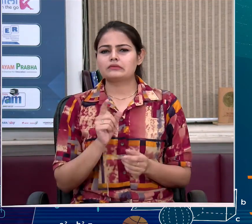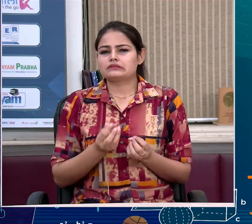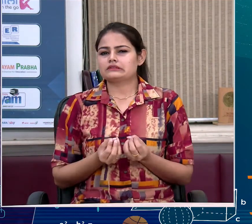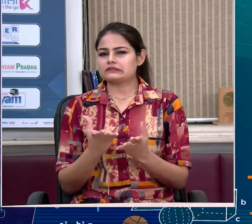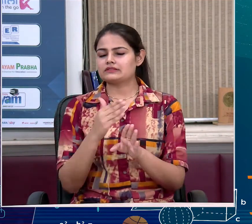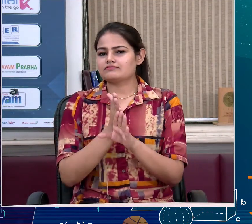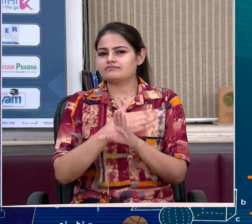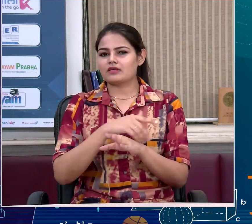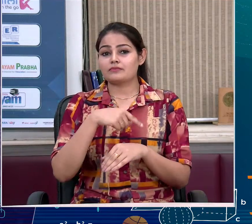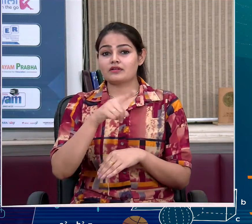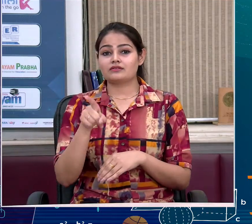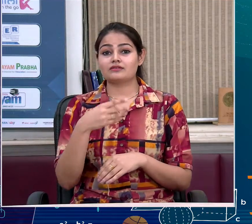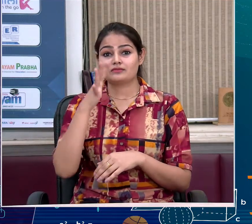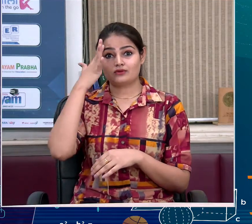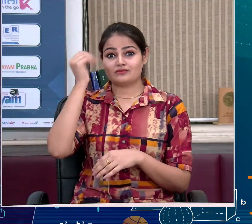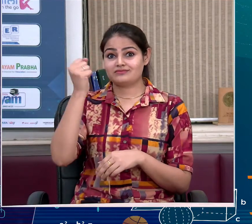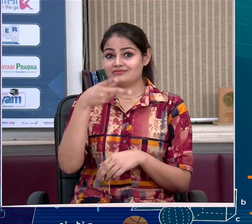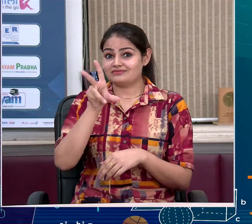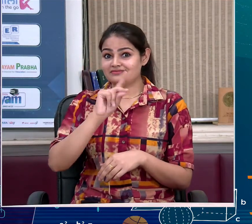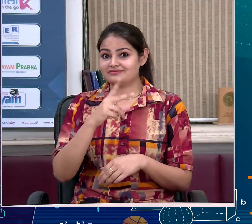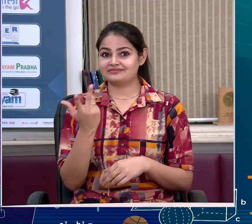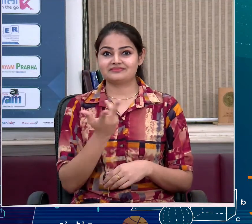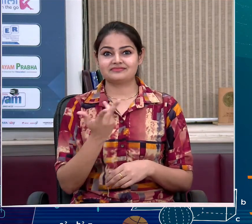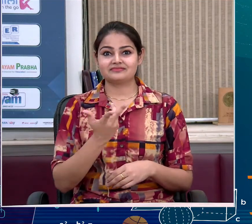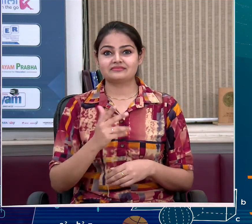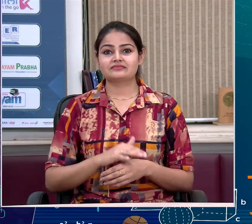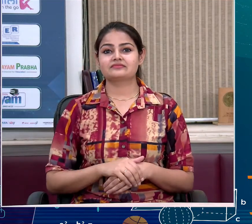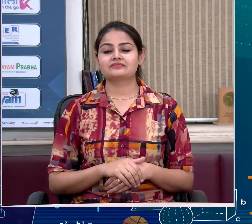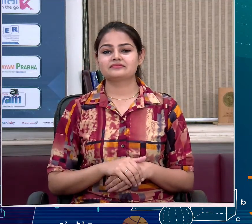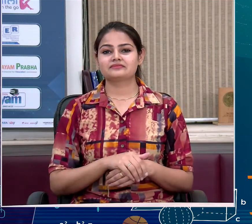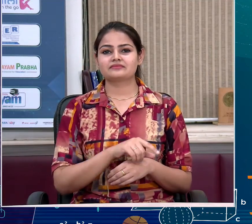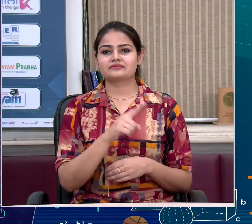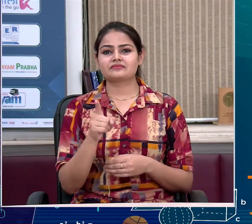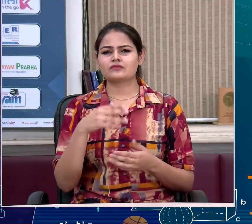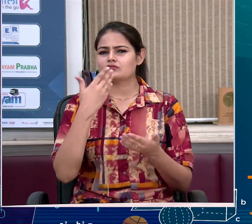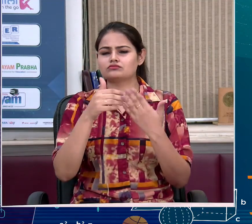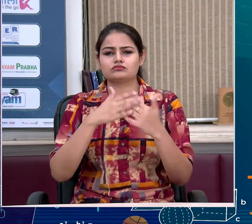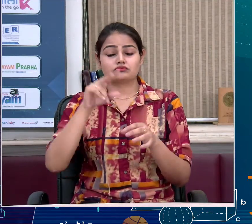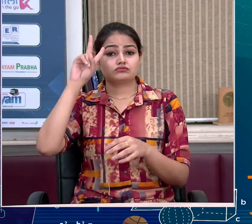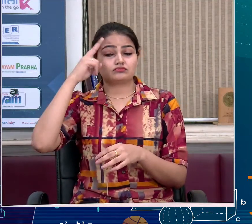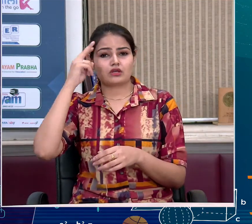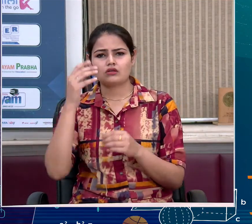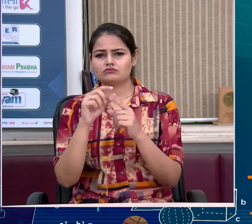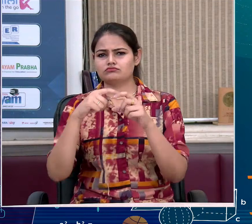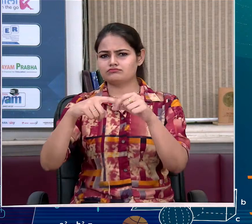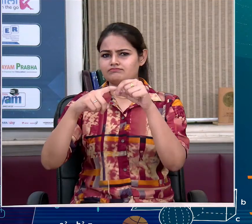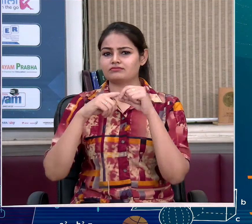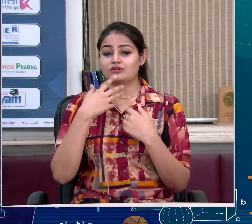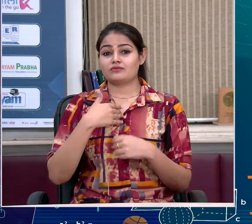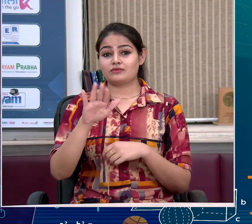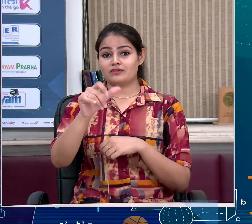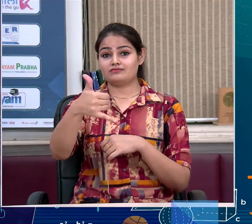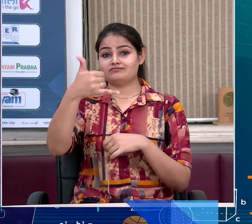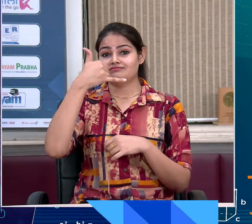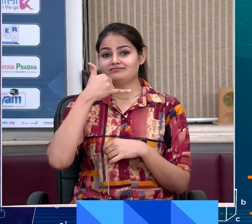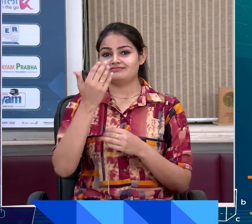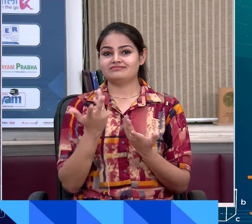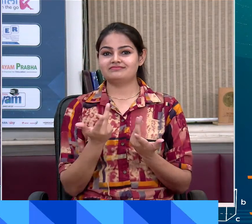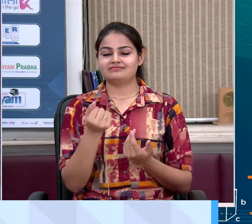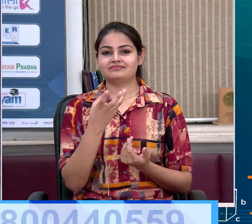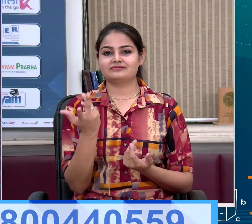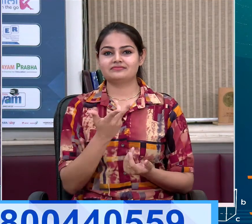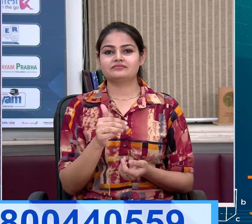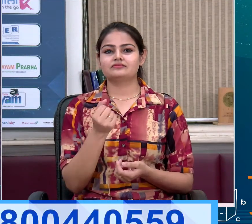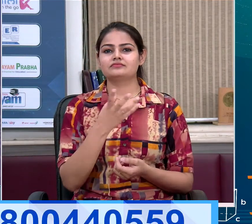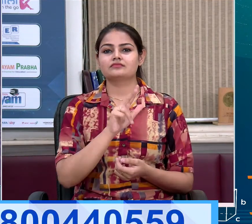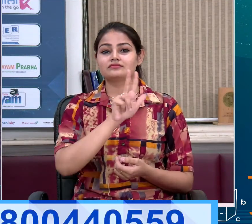that, I would like to remind you all that if you have any questions, any queries, then please do let us know. You can dial on our toll-free numbers to tell us. Number